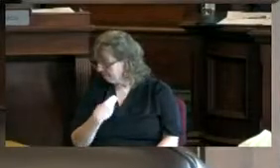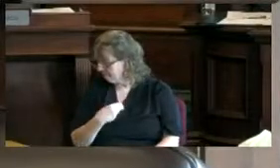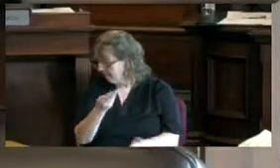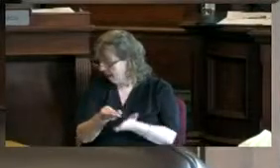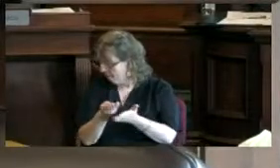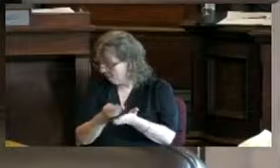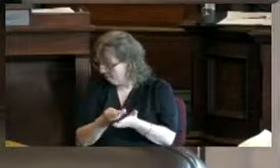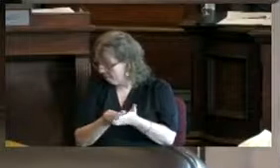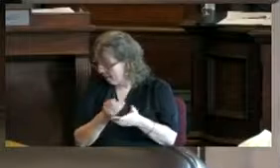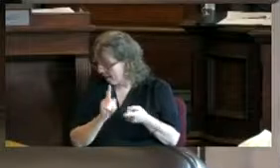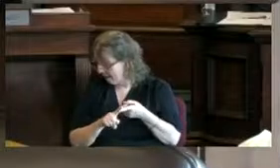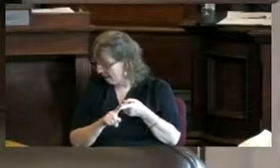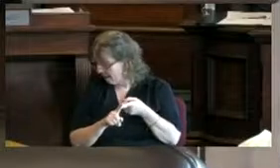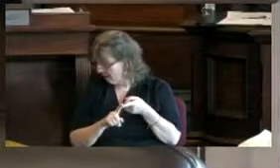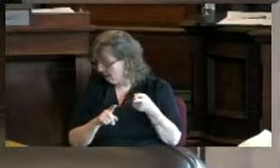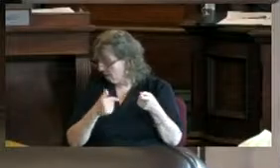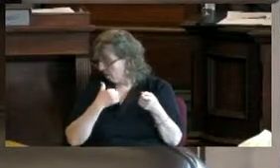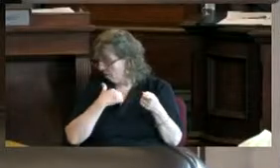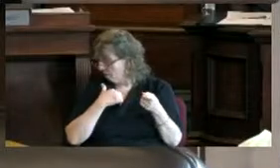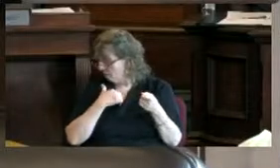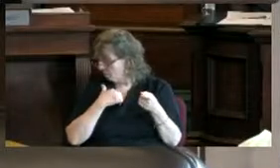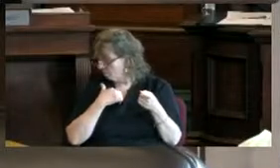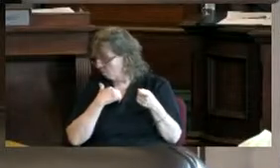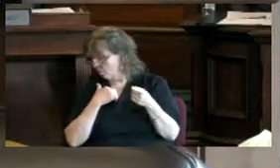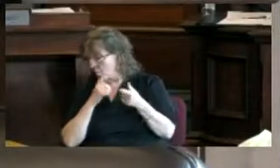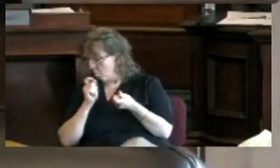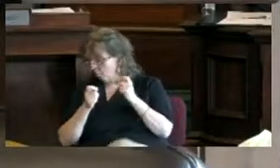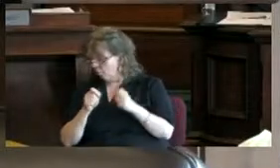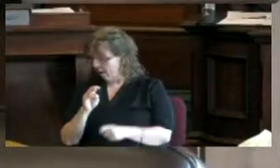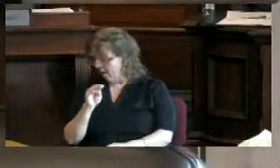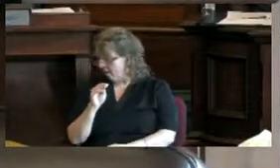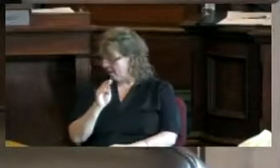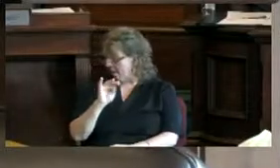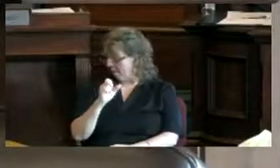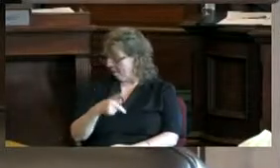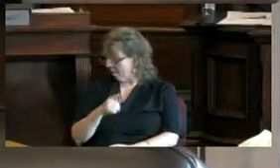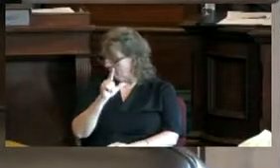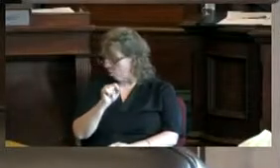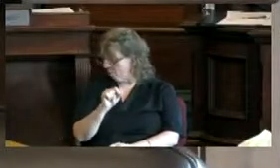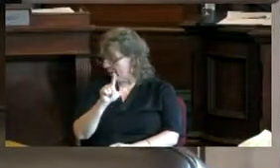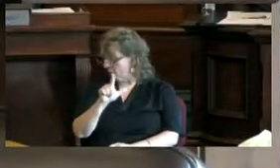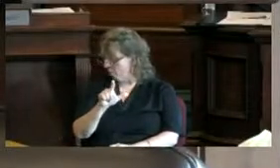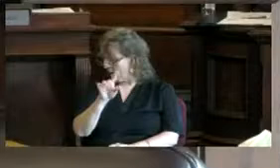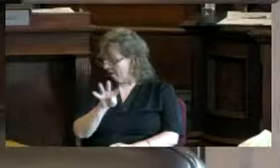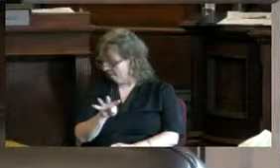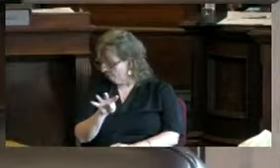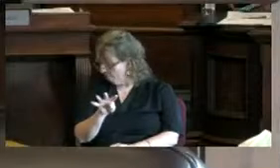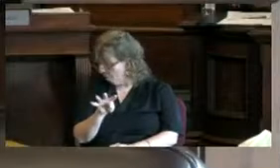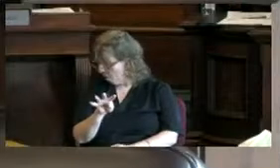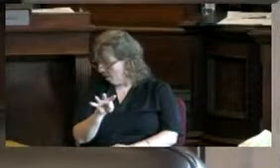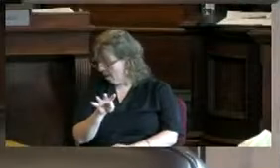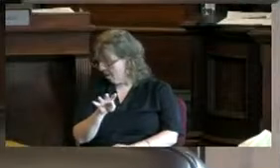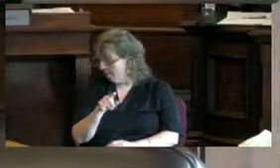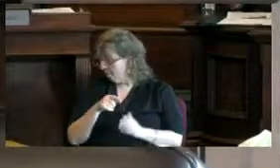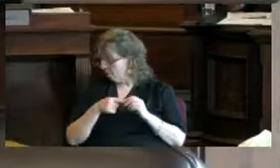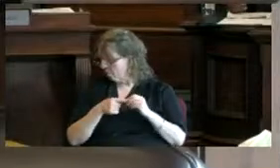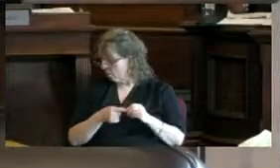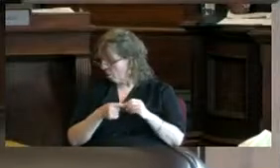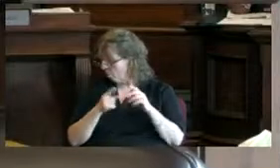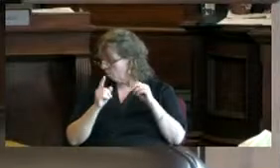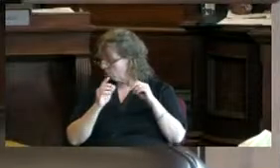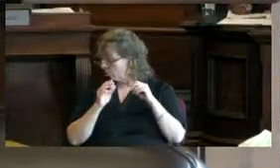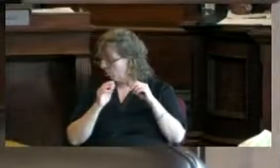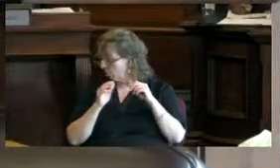authorizing agreements, and amending the official map for 2024 state touring route milling surface milling and resurfacing